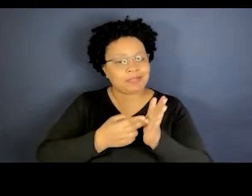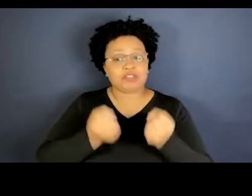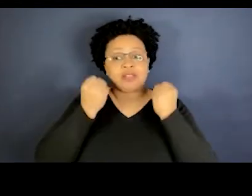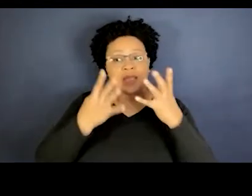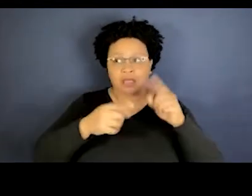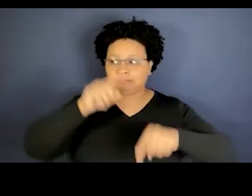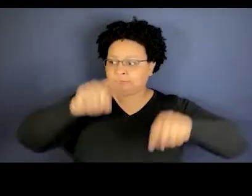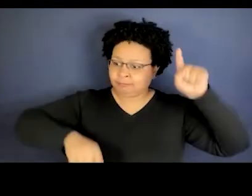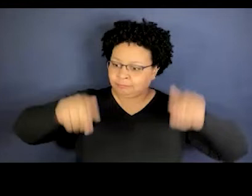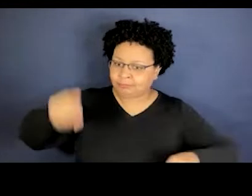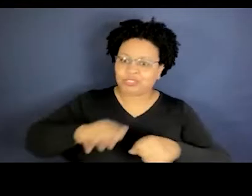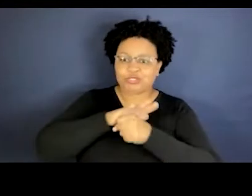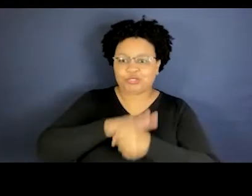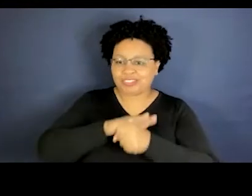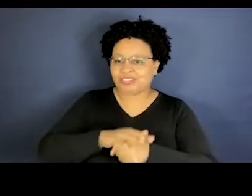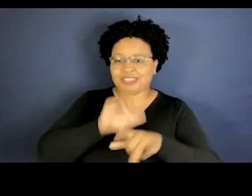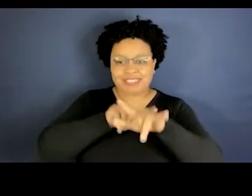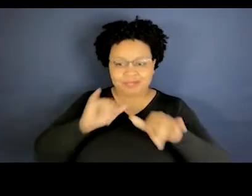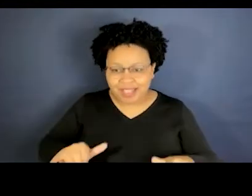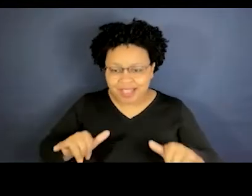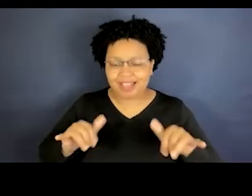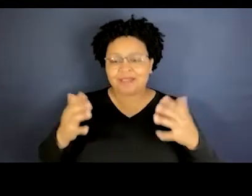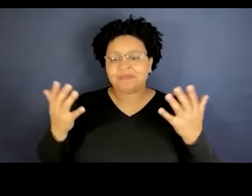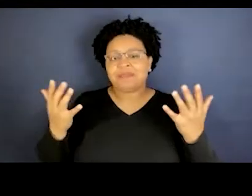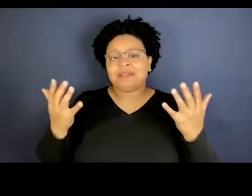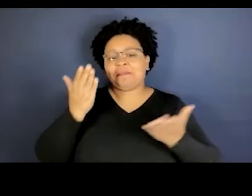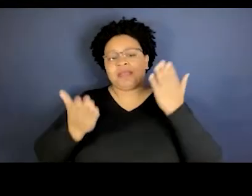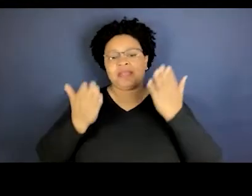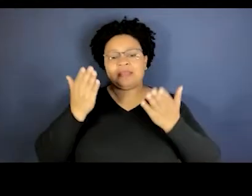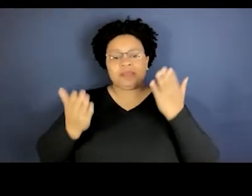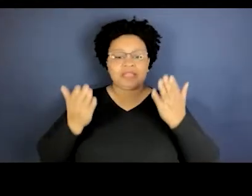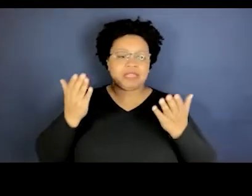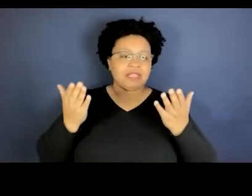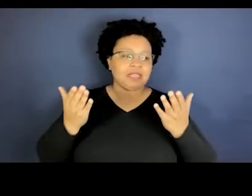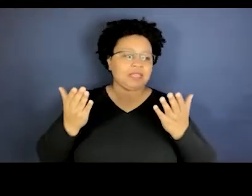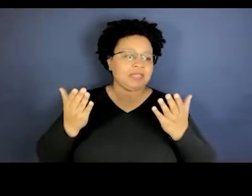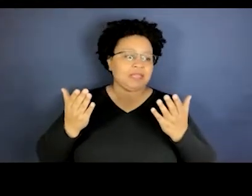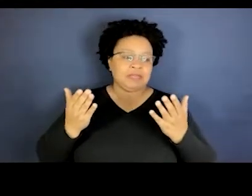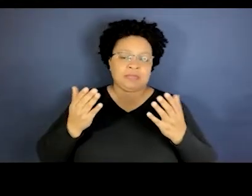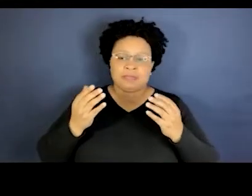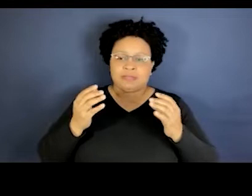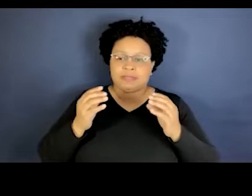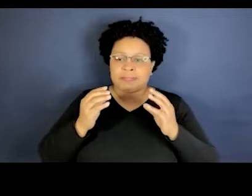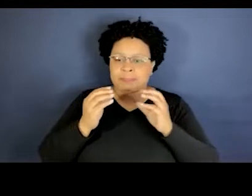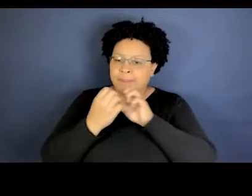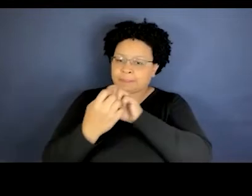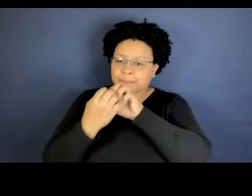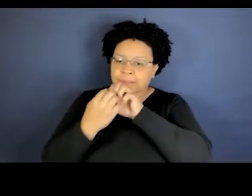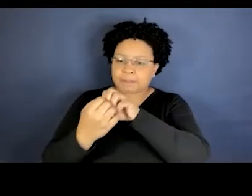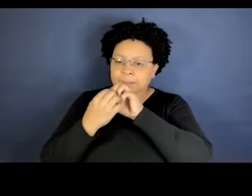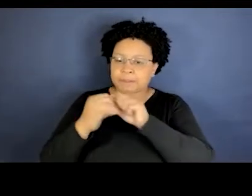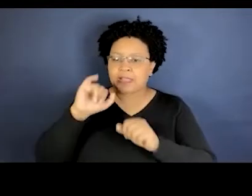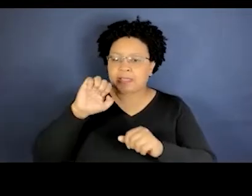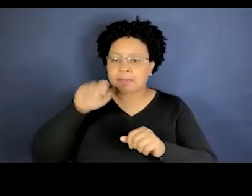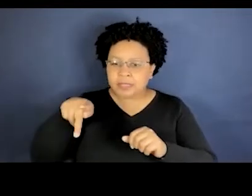of stressors hit at one time simultaneously. Maybe it's a contentious IEP, a medical diagnosis,